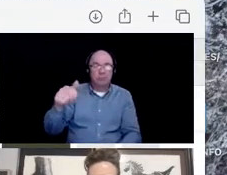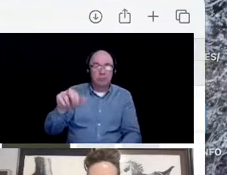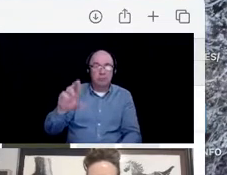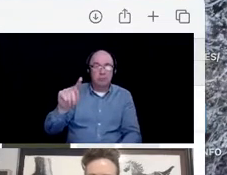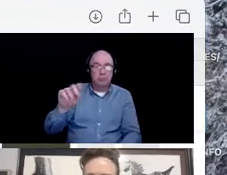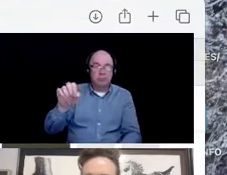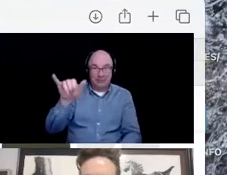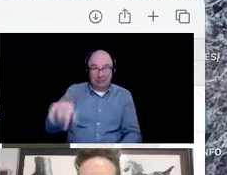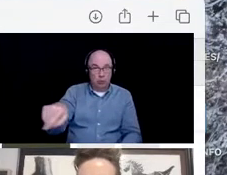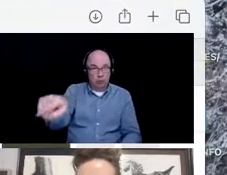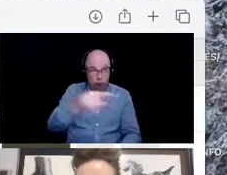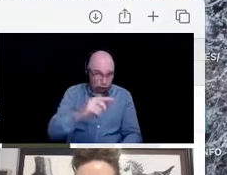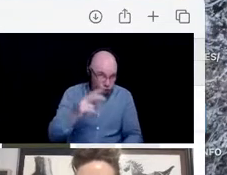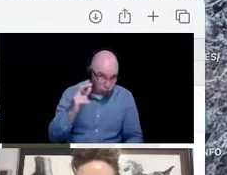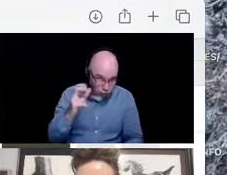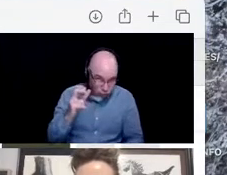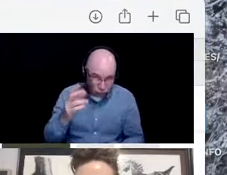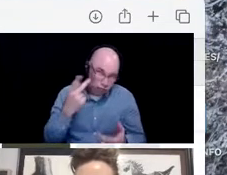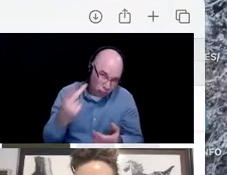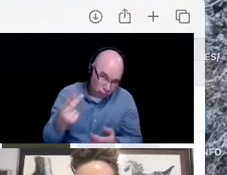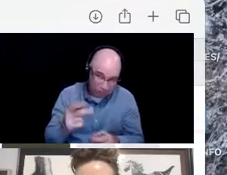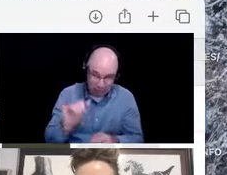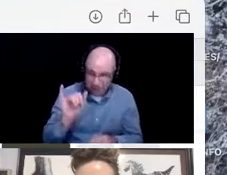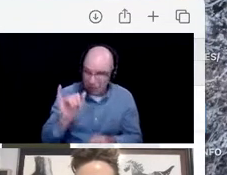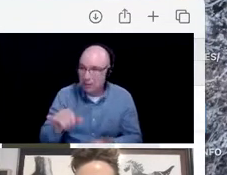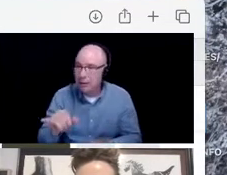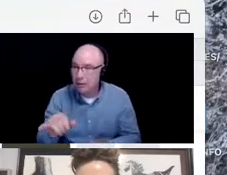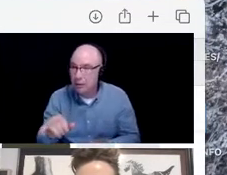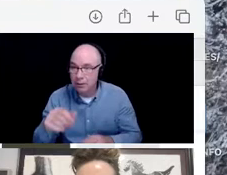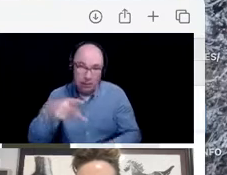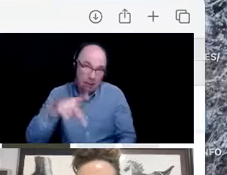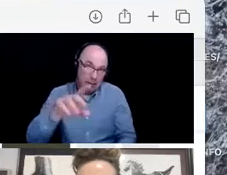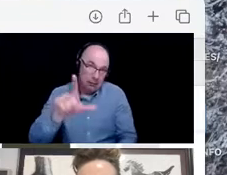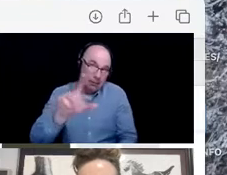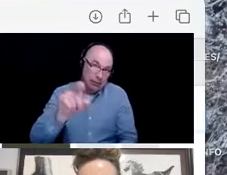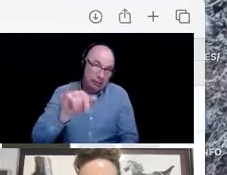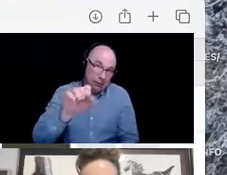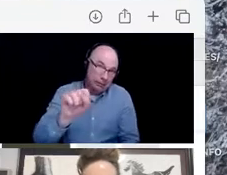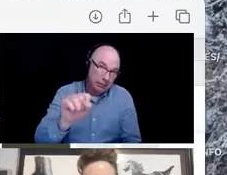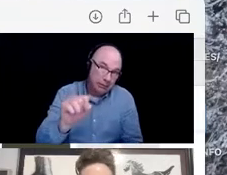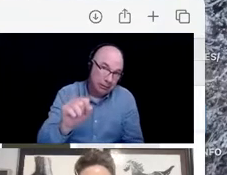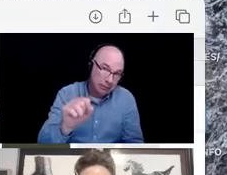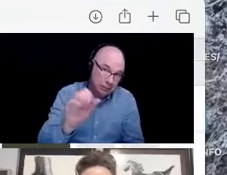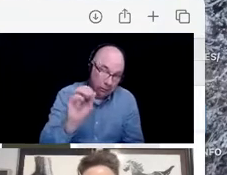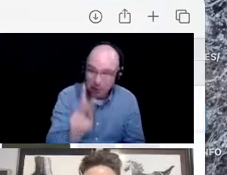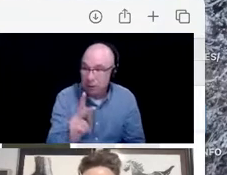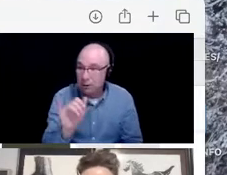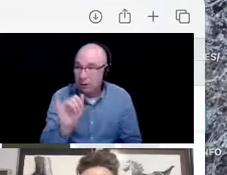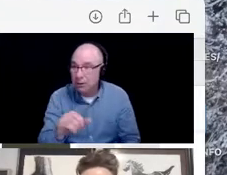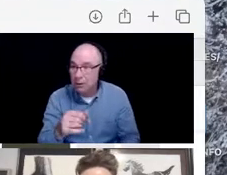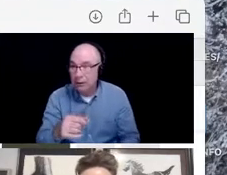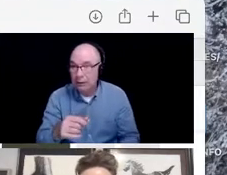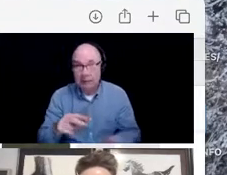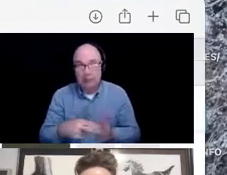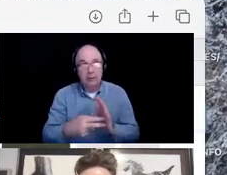what drew her to this other value that Charlotte offered, which was Plexus, right? So looking at, am I giving